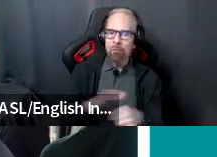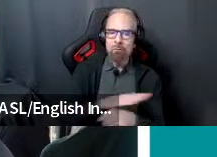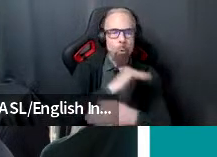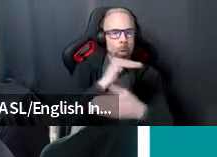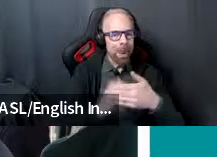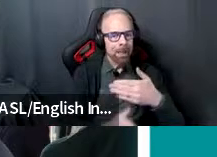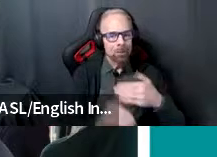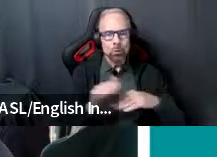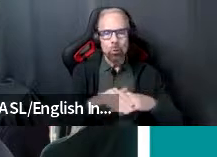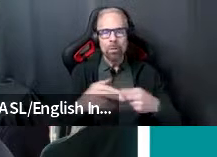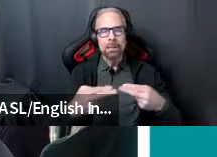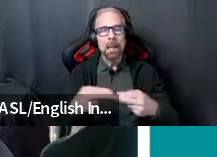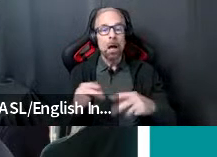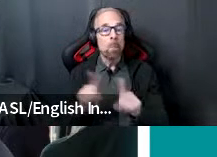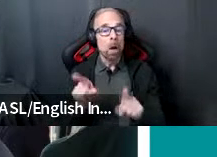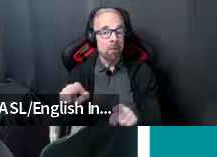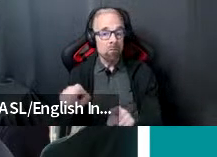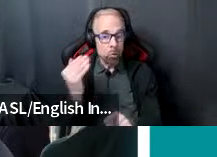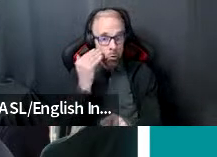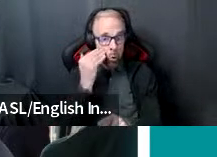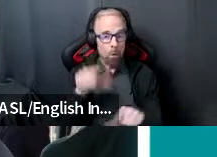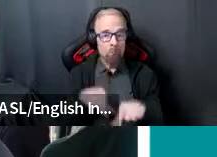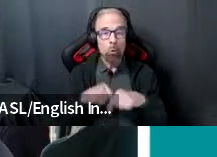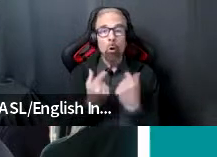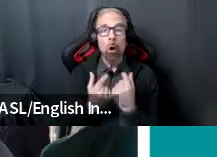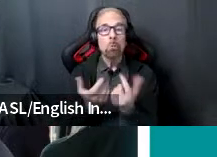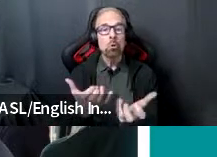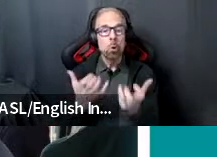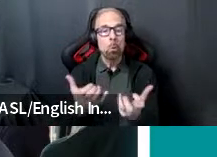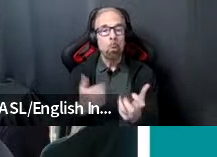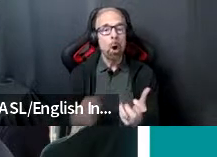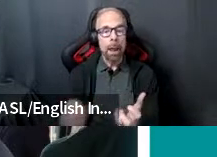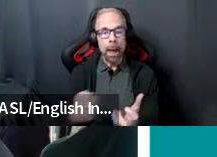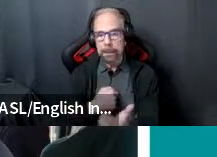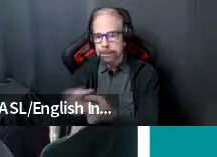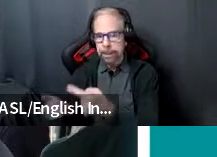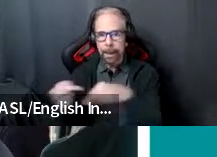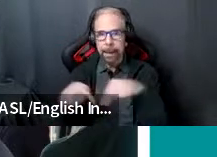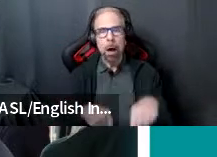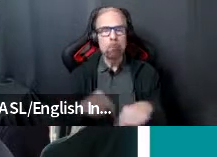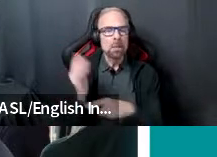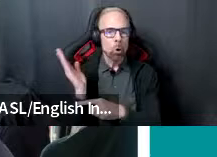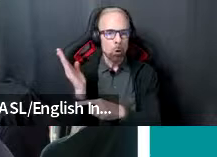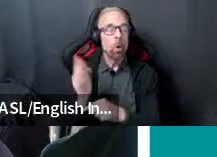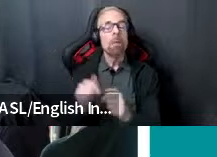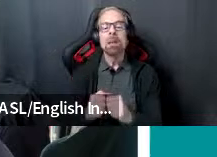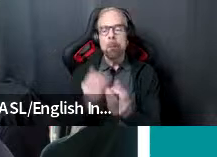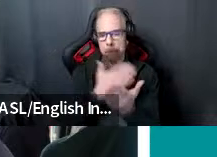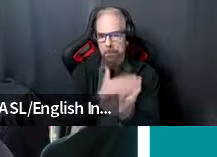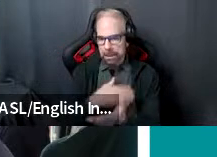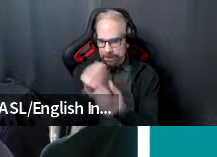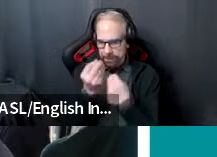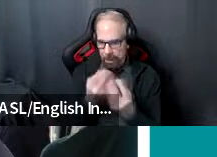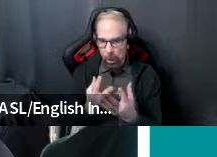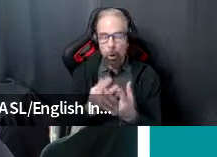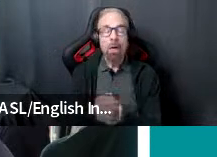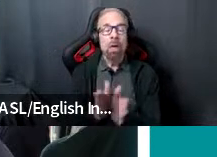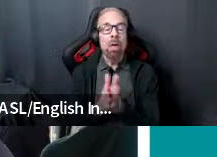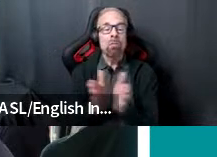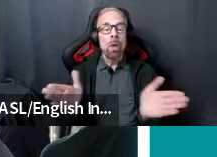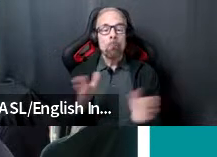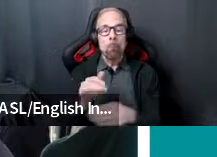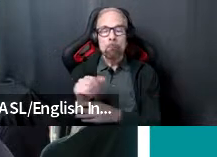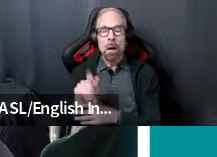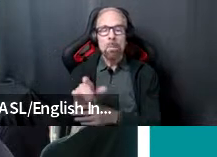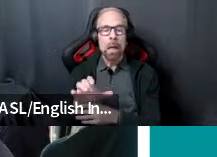have groups that you want us to appear in front of, please let us know. And the public comment period does